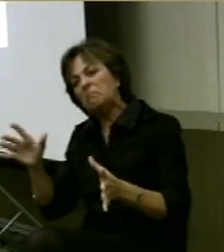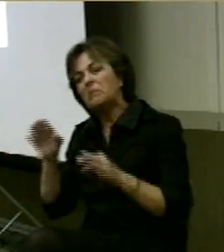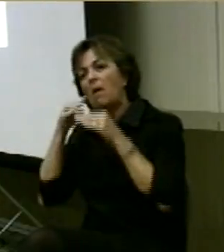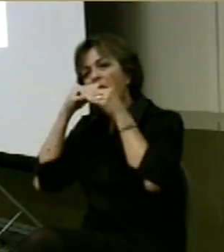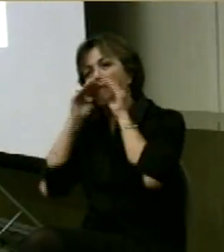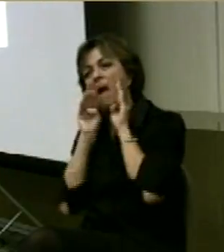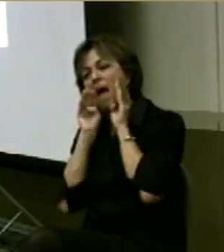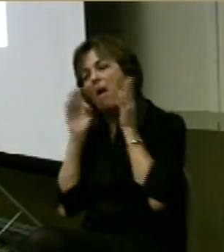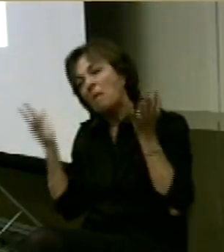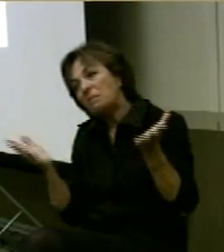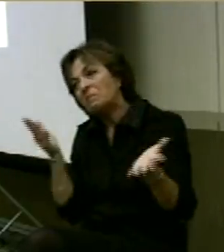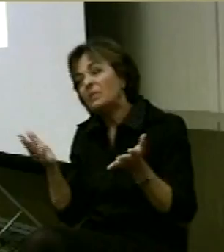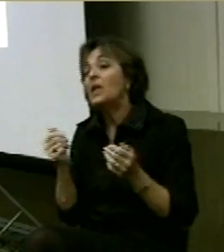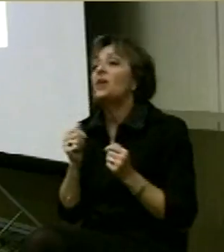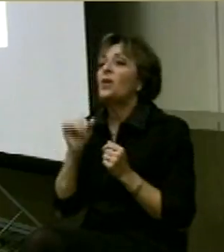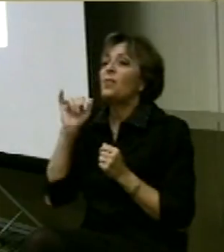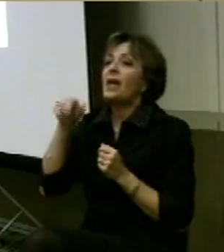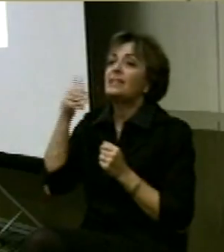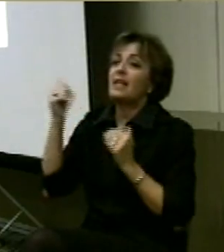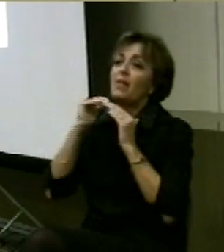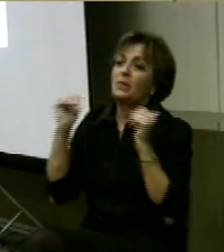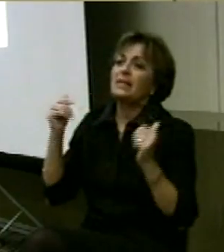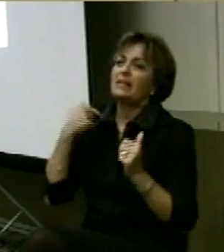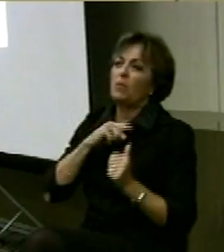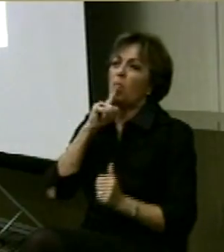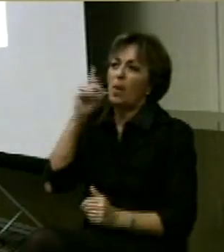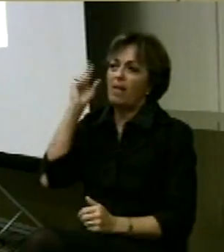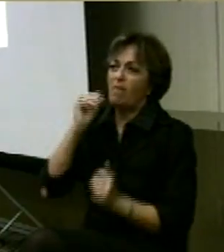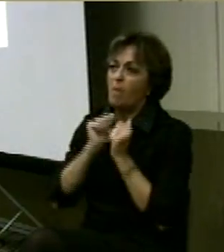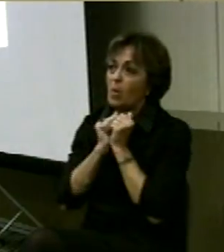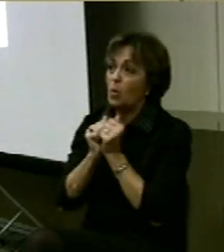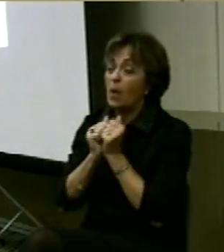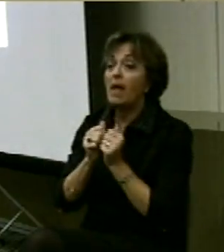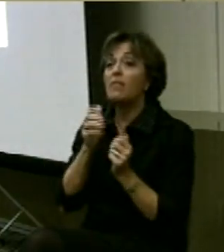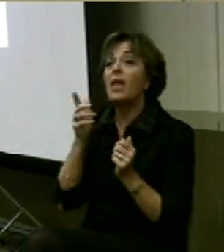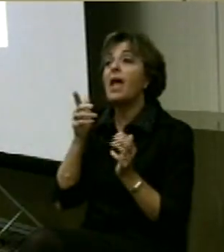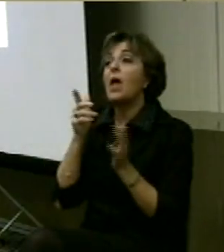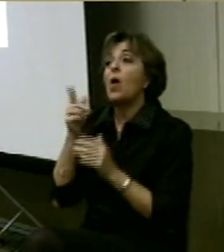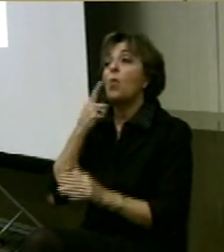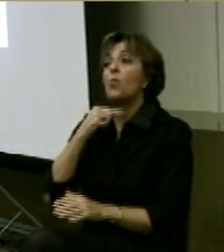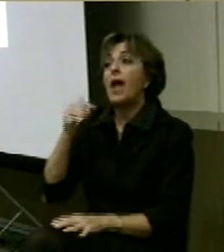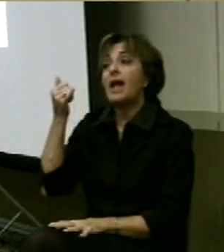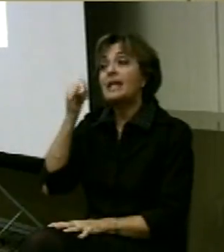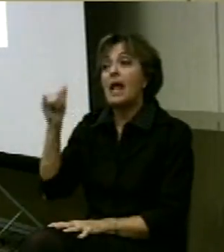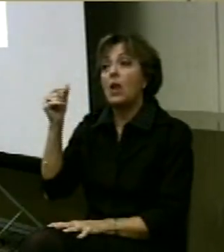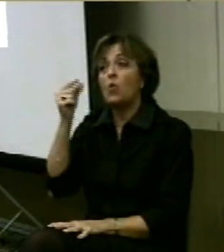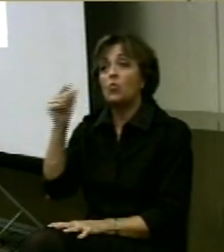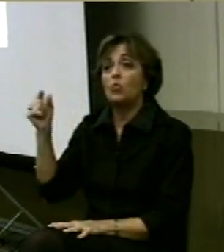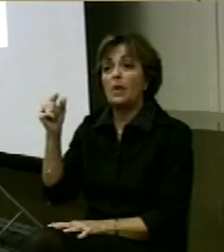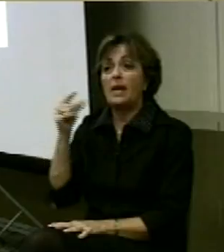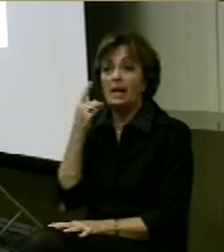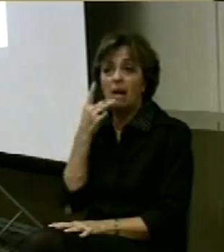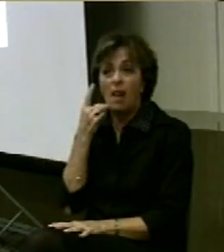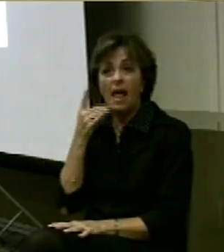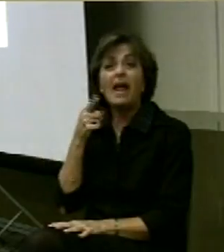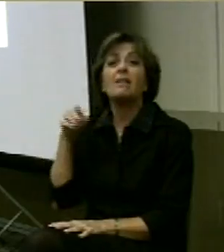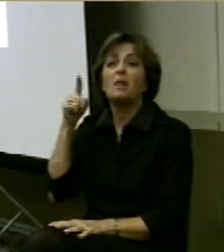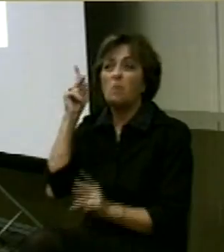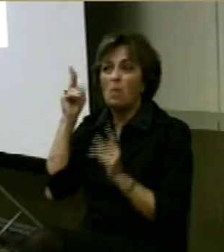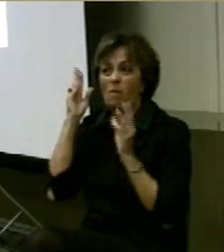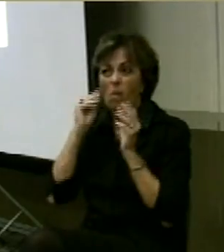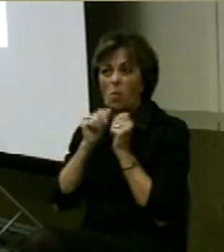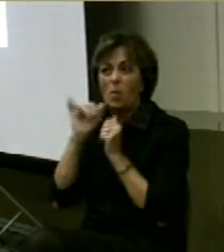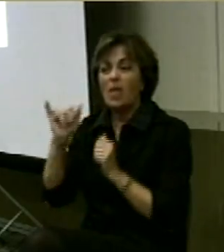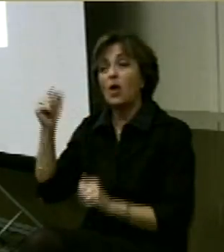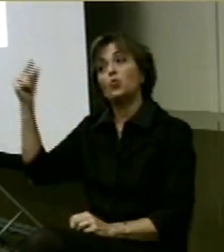frown? So that's another system we're really familiar with. And then the red, yellow, green light is another system that a lot of people are familiar with.